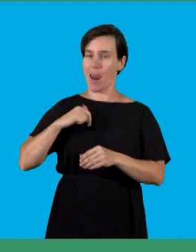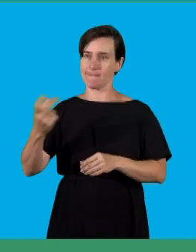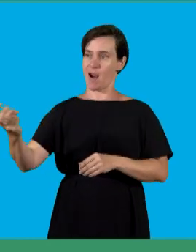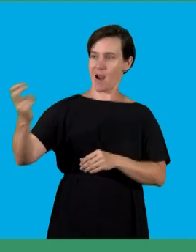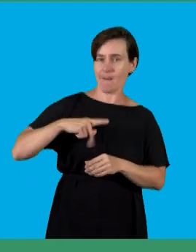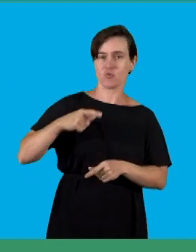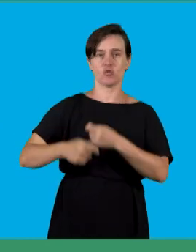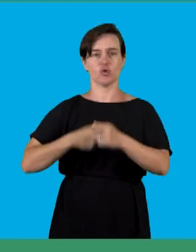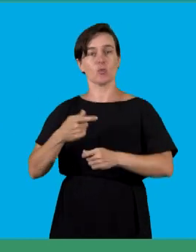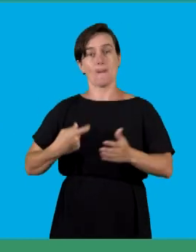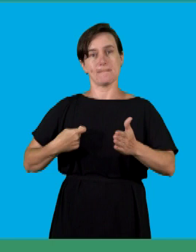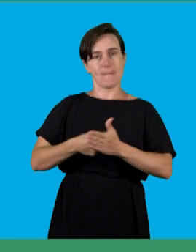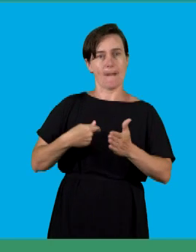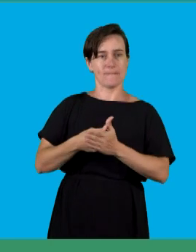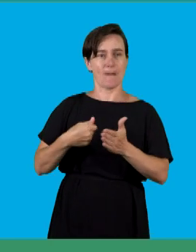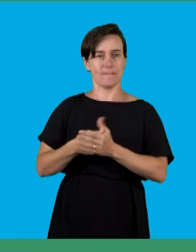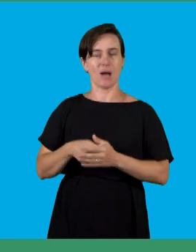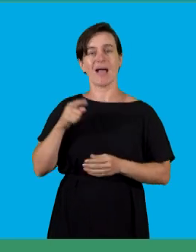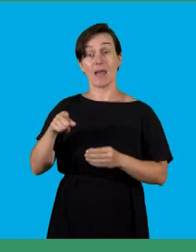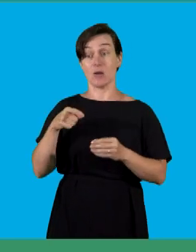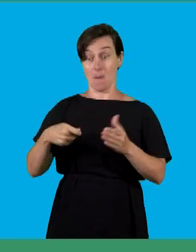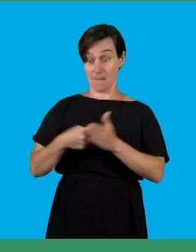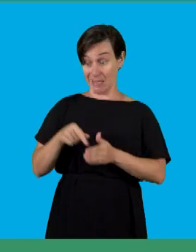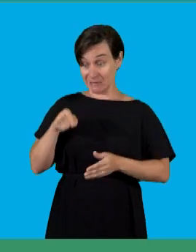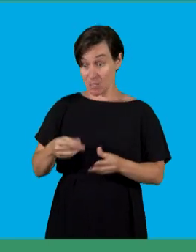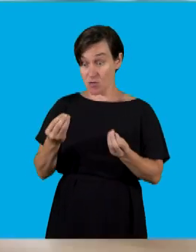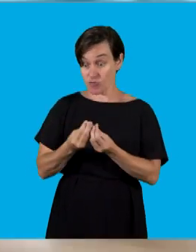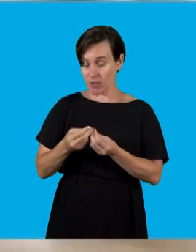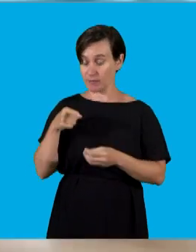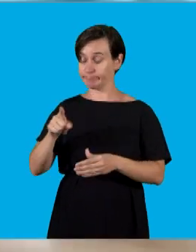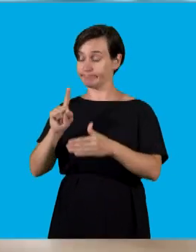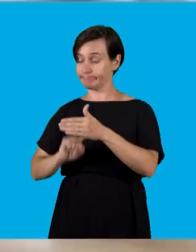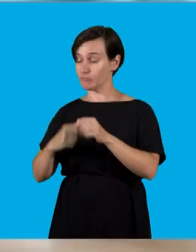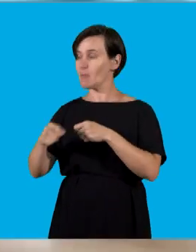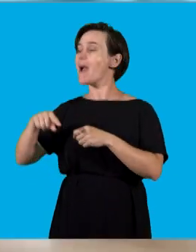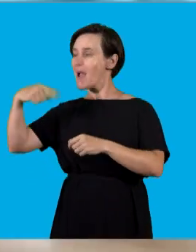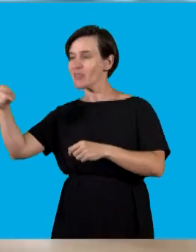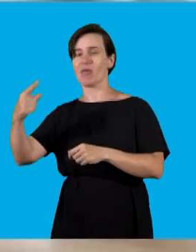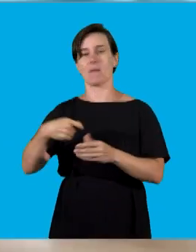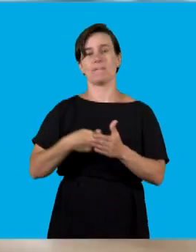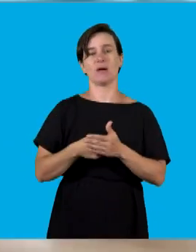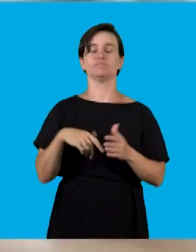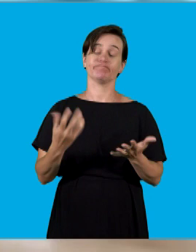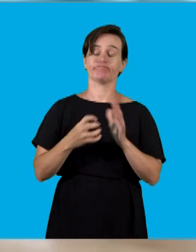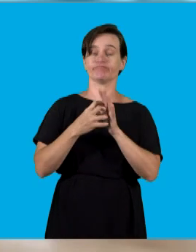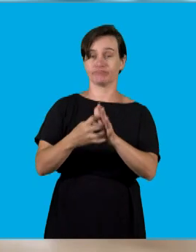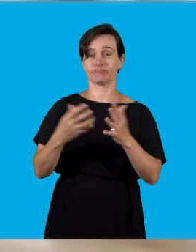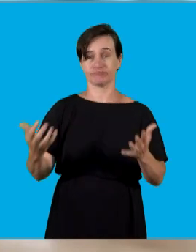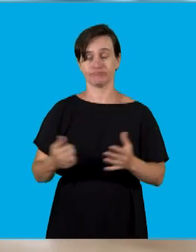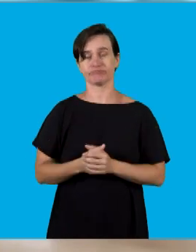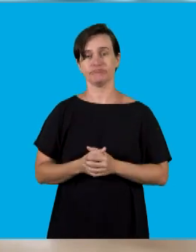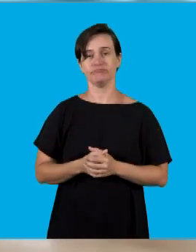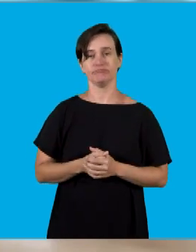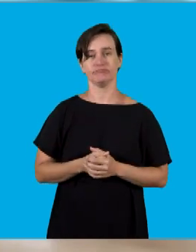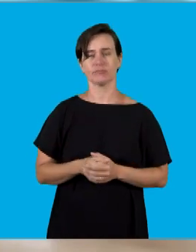shop to buy the products and other items. So for instance, what I will do as my business, I